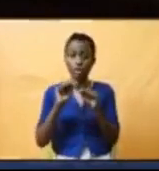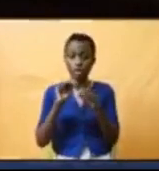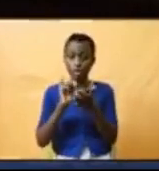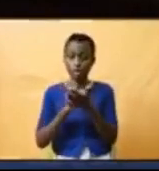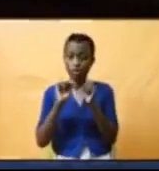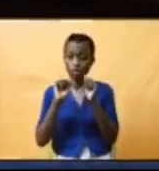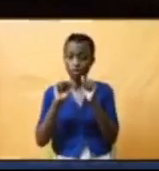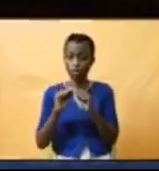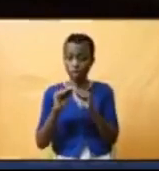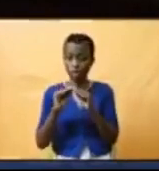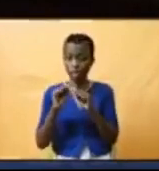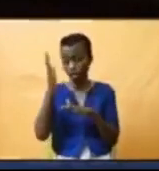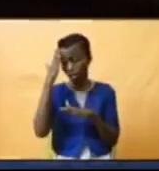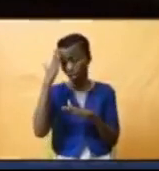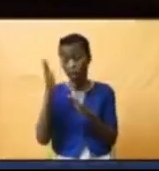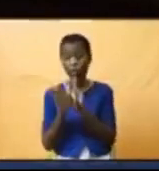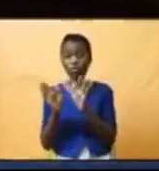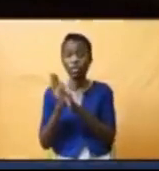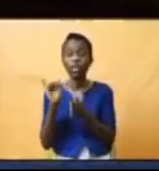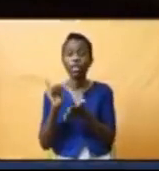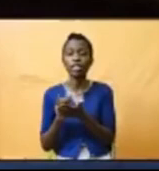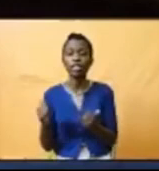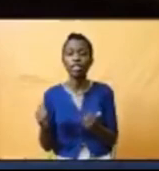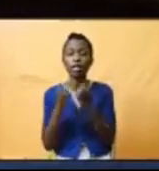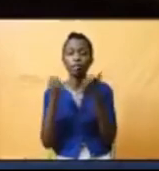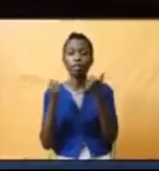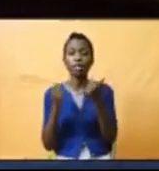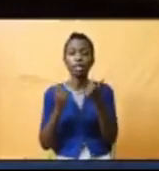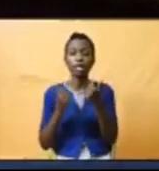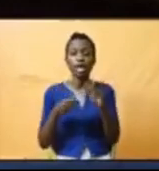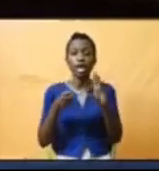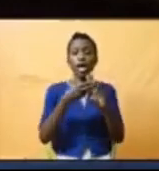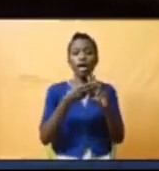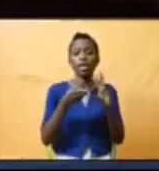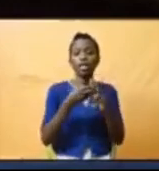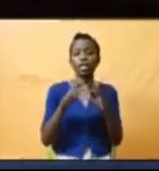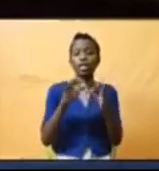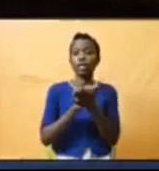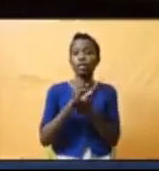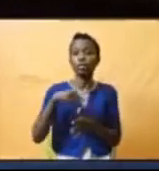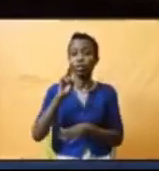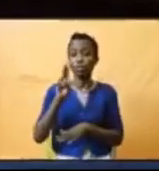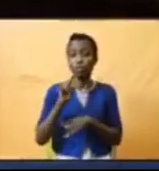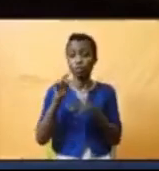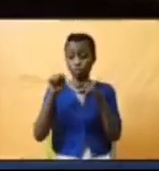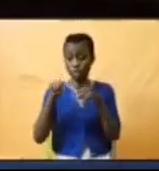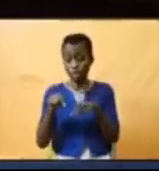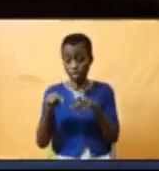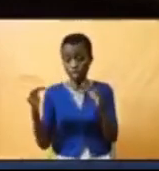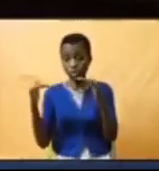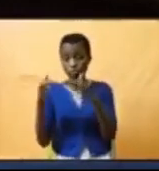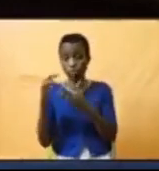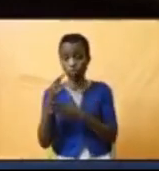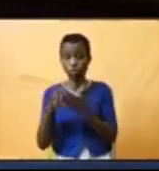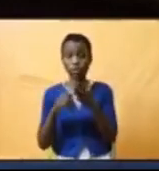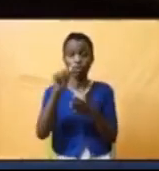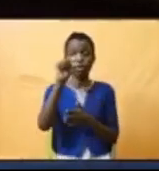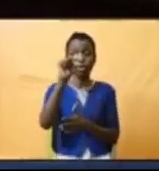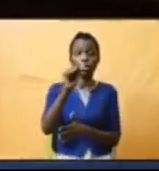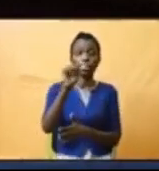date with all of the events that they have planned. The hashtag that we've been using is